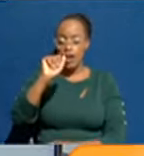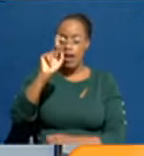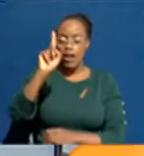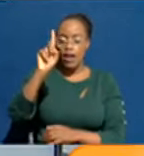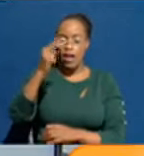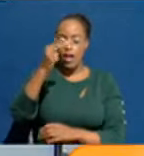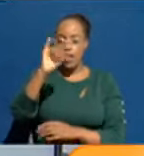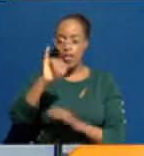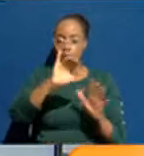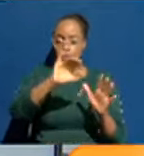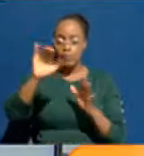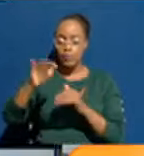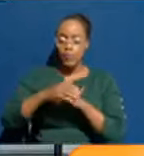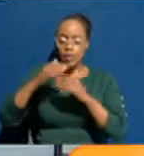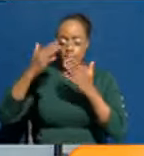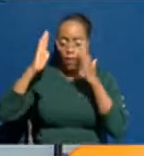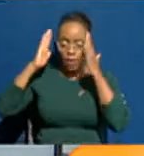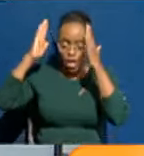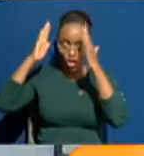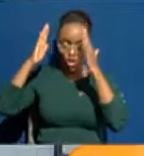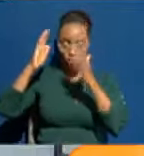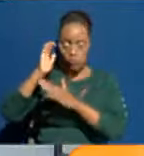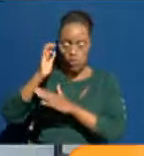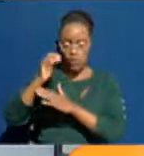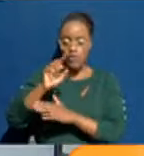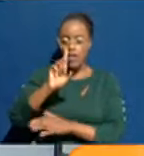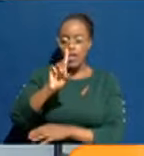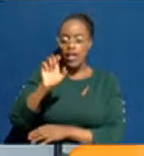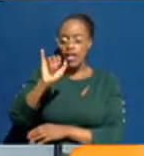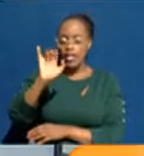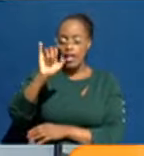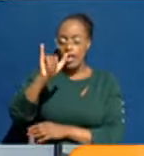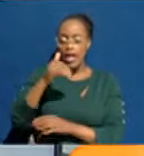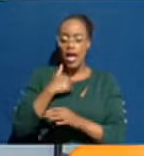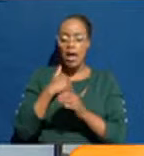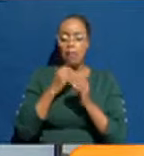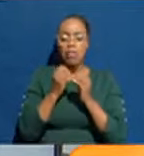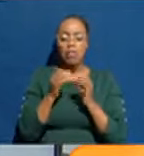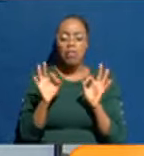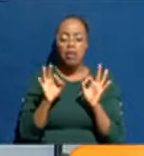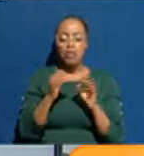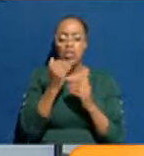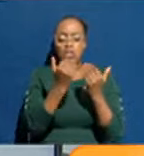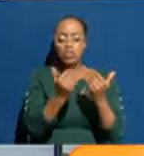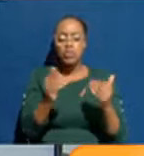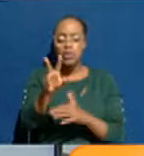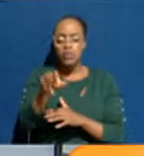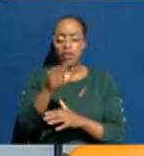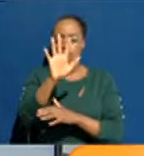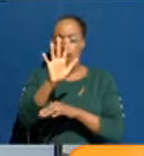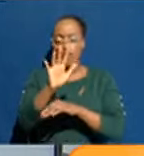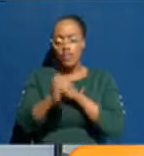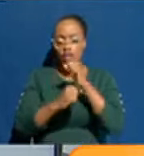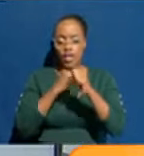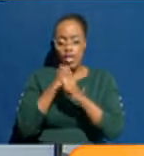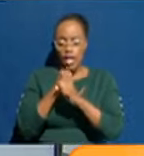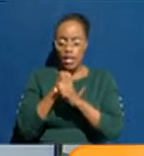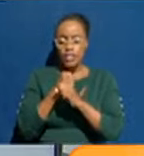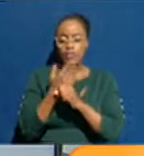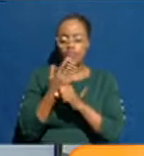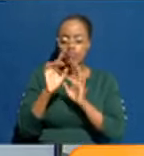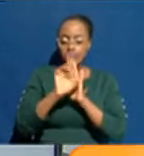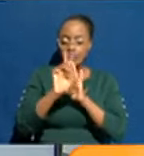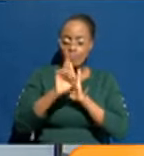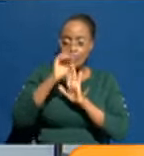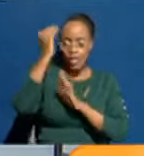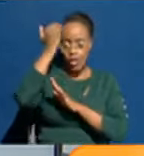Televangelist Bishop Gilbert Deya has been acquitted of 5 charges of child theft in a 5-year legal battle that saw the preacher